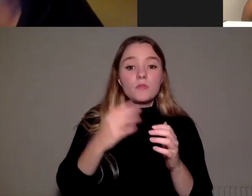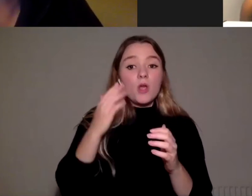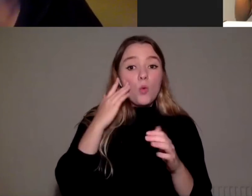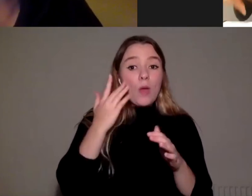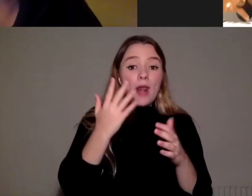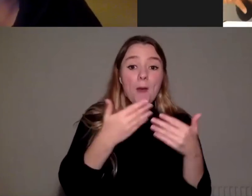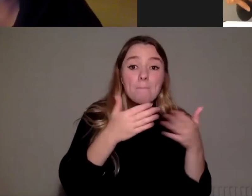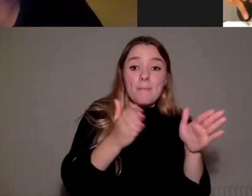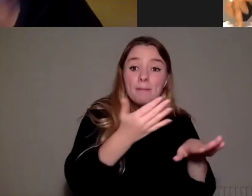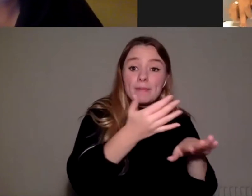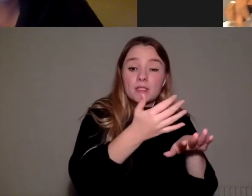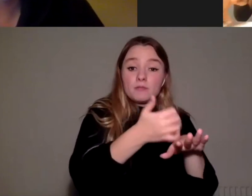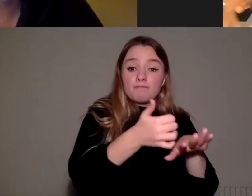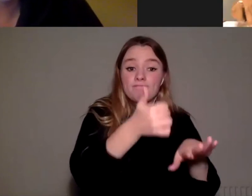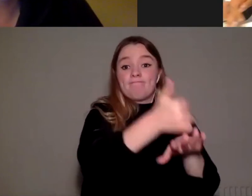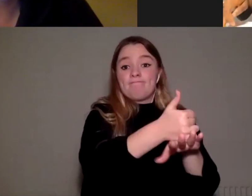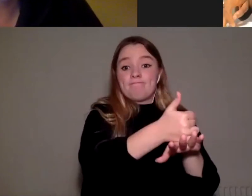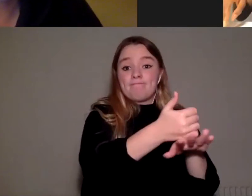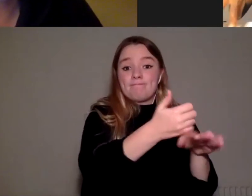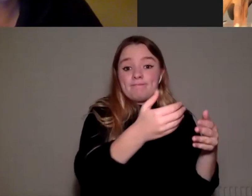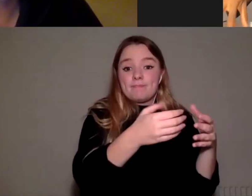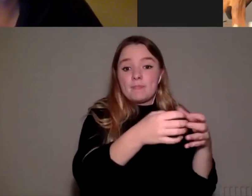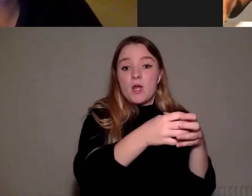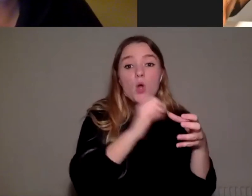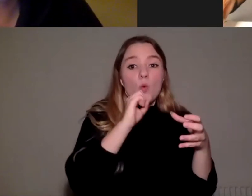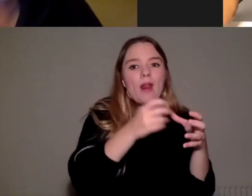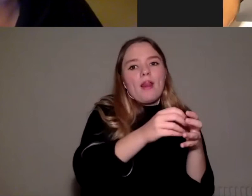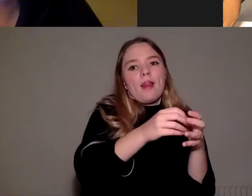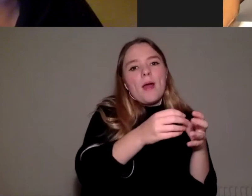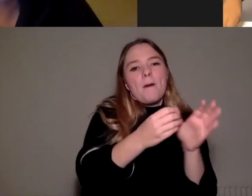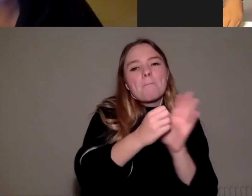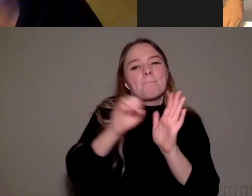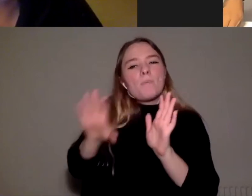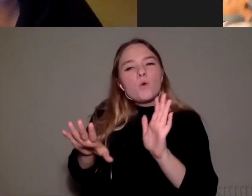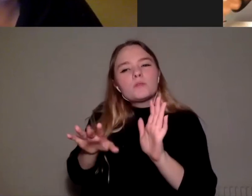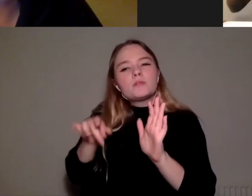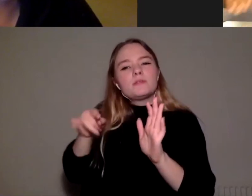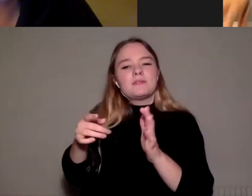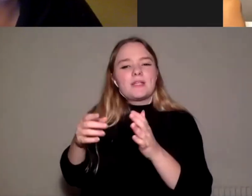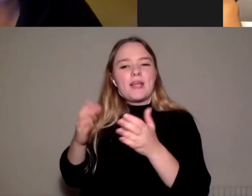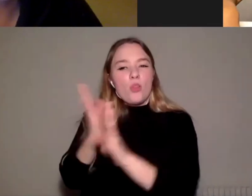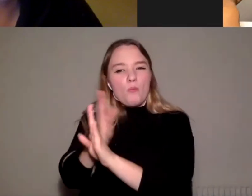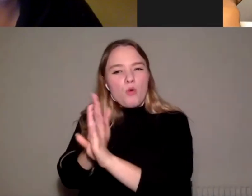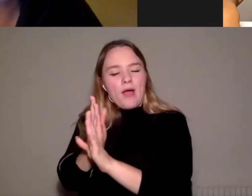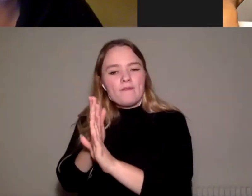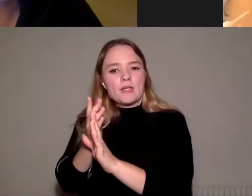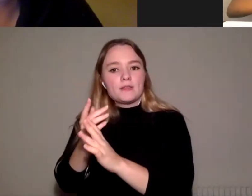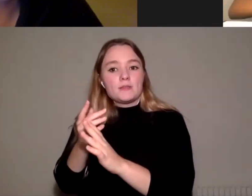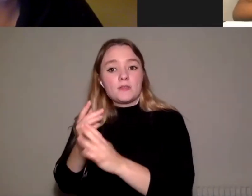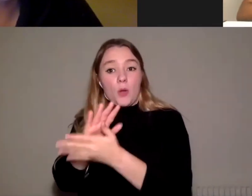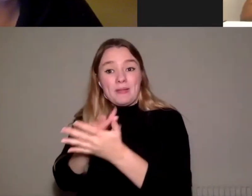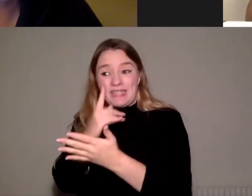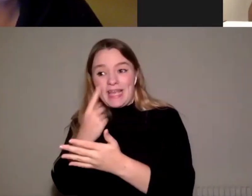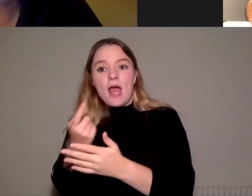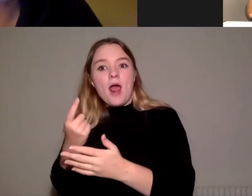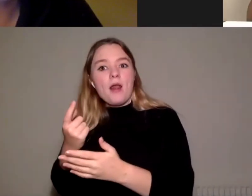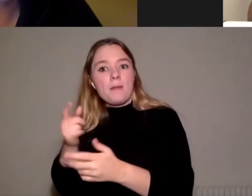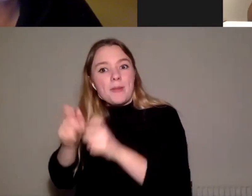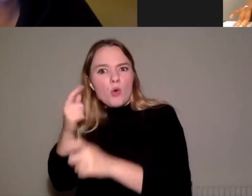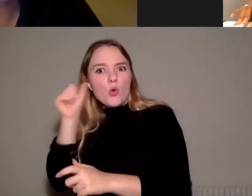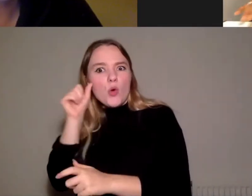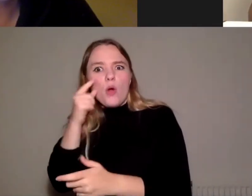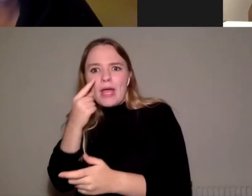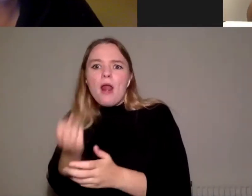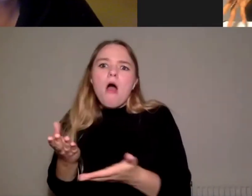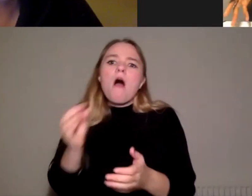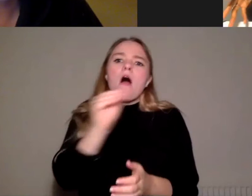I'll post that into the BLM Exeter movement group. And then those that feel safe to be in a public space can do so. But I just wanted to